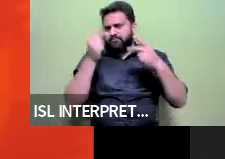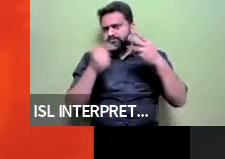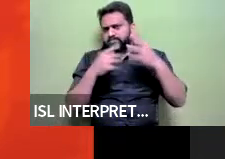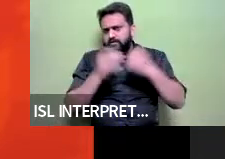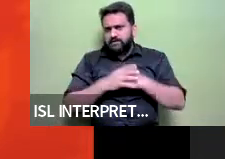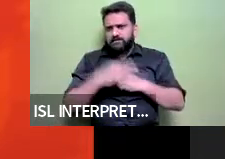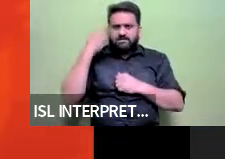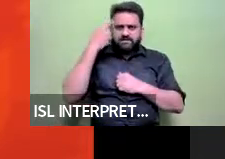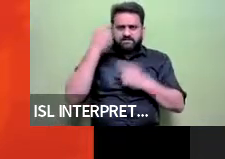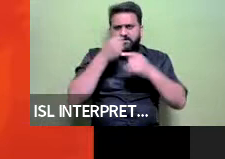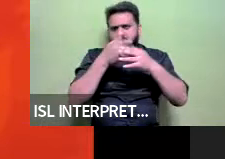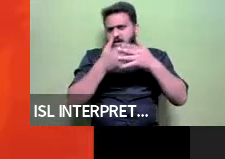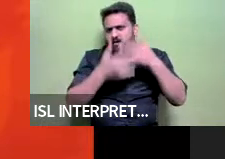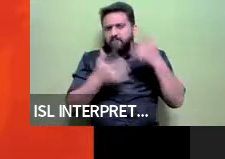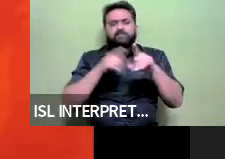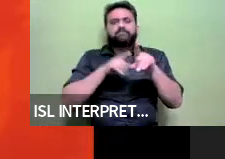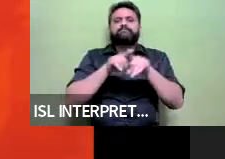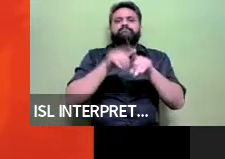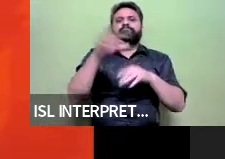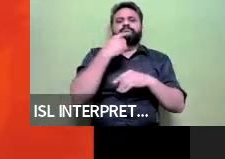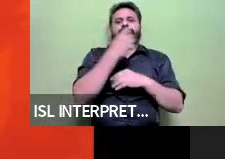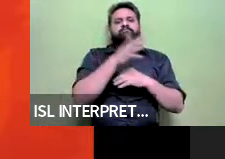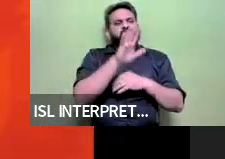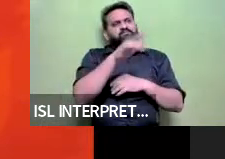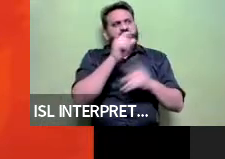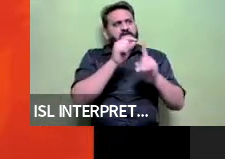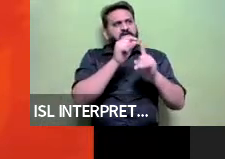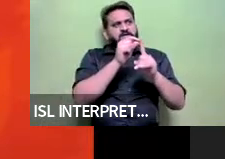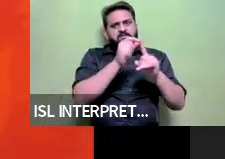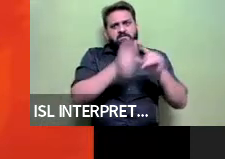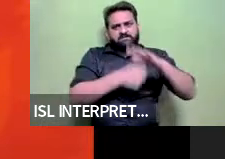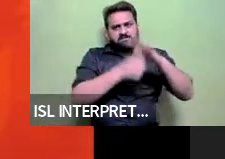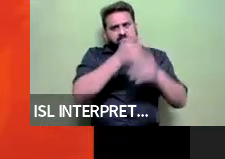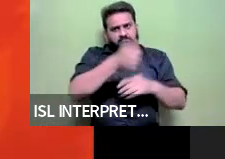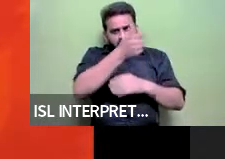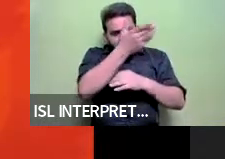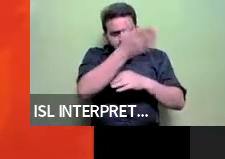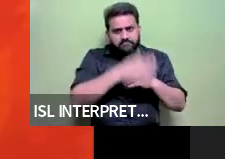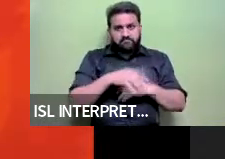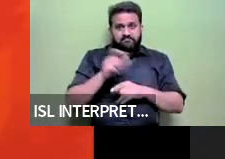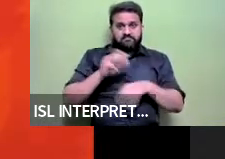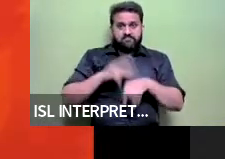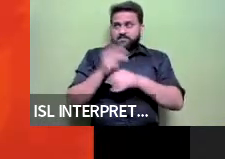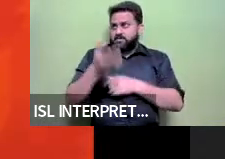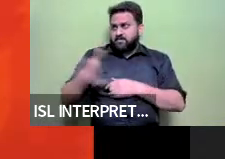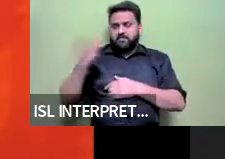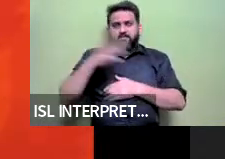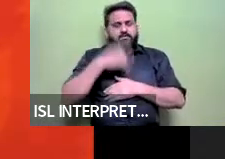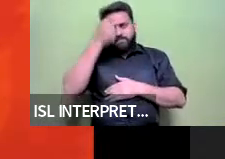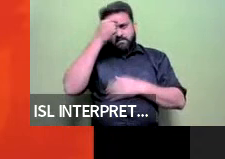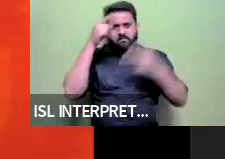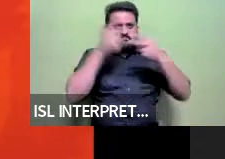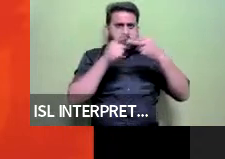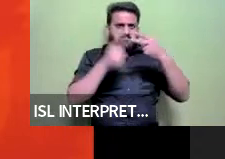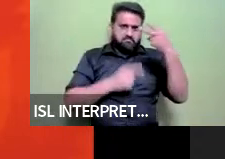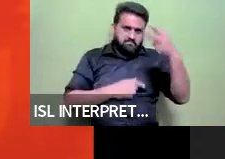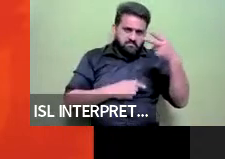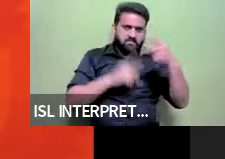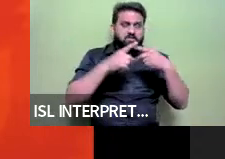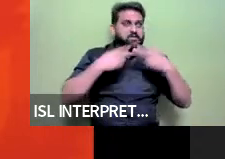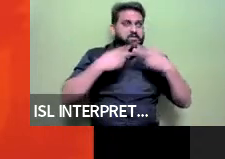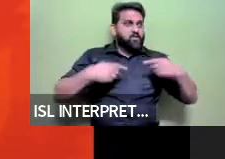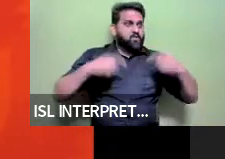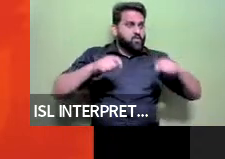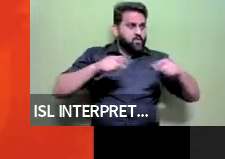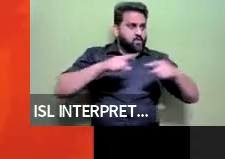reasons you have to give. For example, you say, Mr. President, members of the tribunal, we have two issues here, one on jurisdiction, or